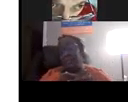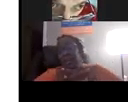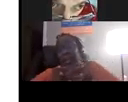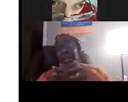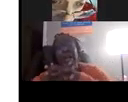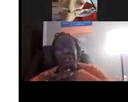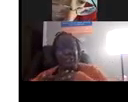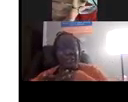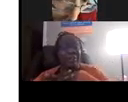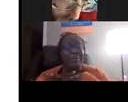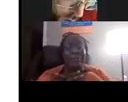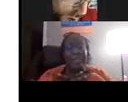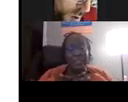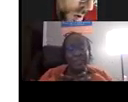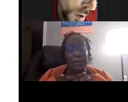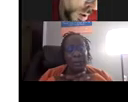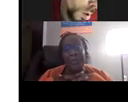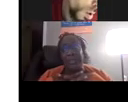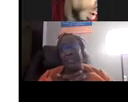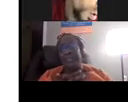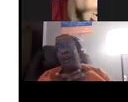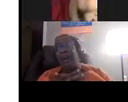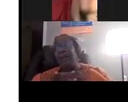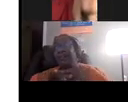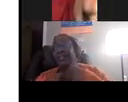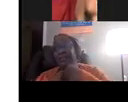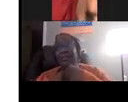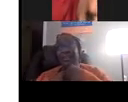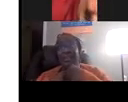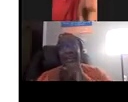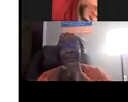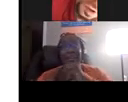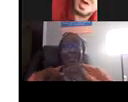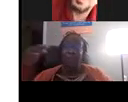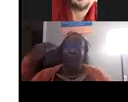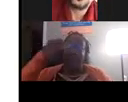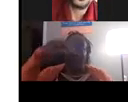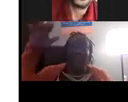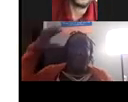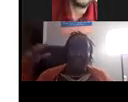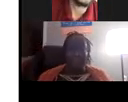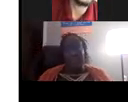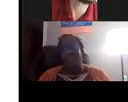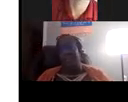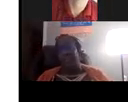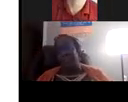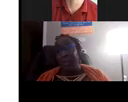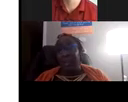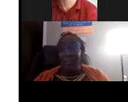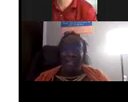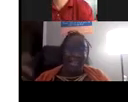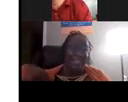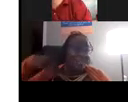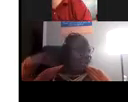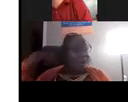that as a shared liberation, though, because oftentimes, if you've grown up around church circles, you